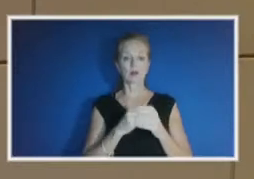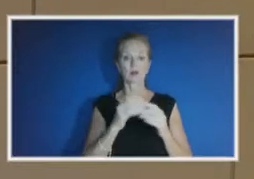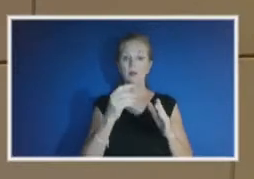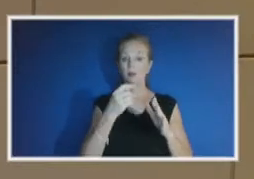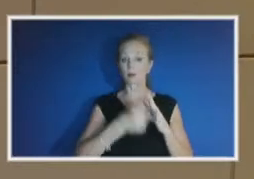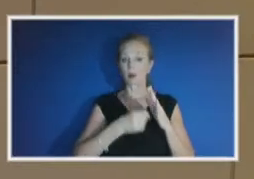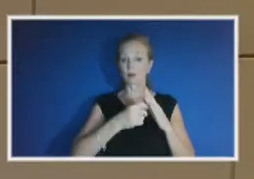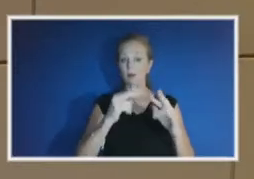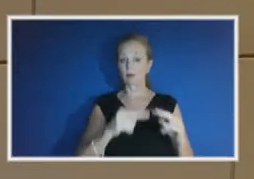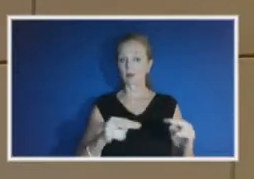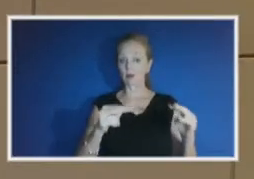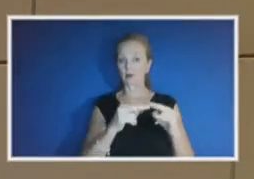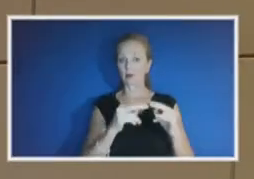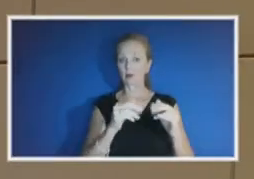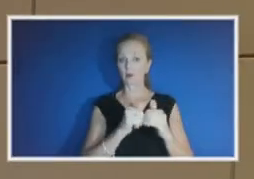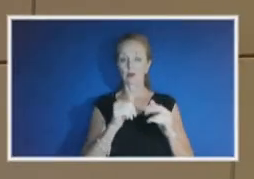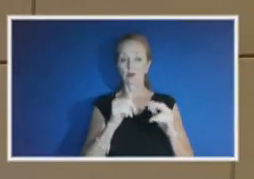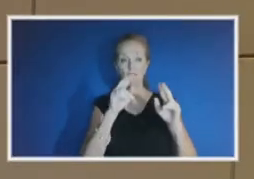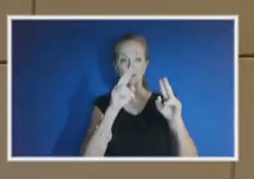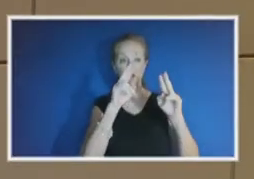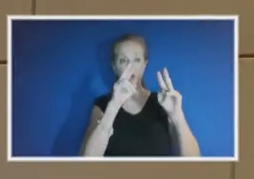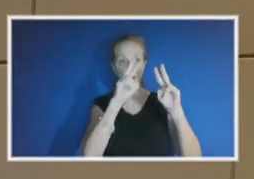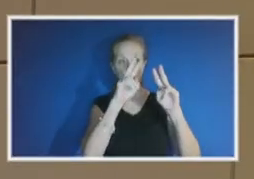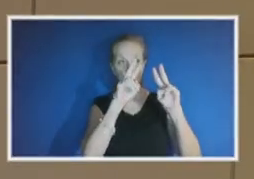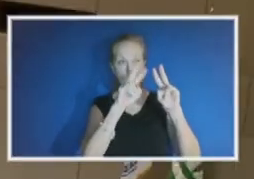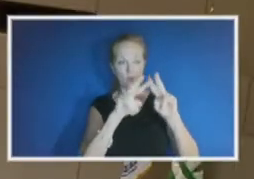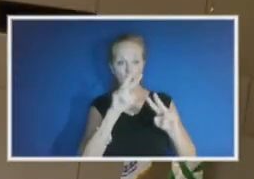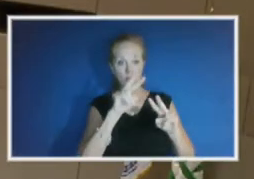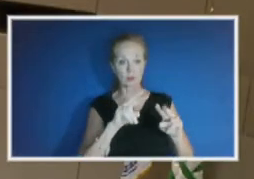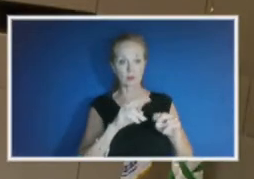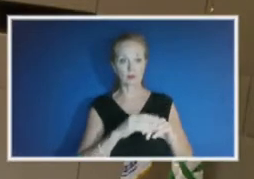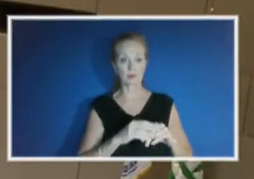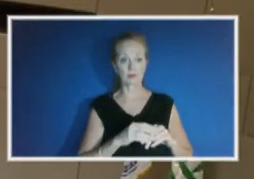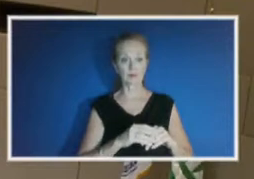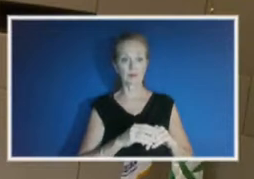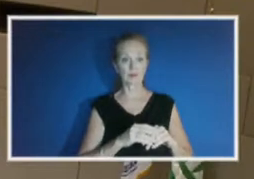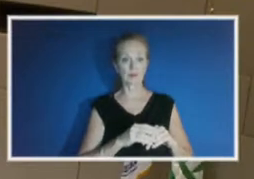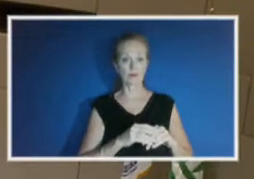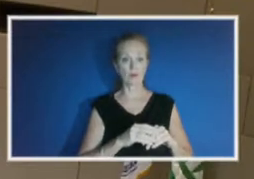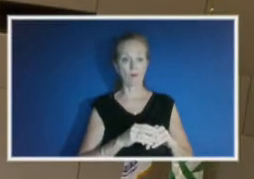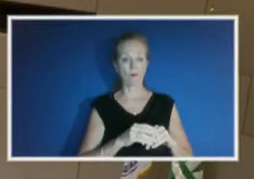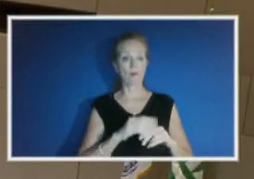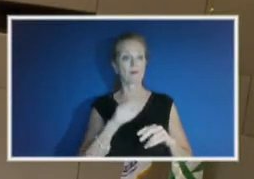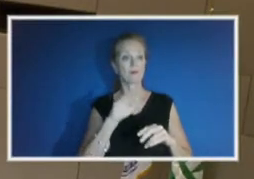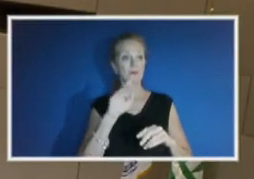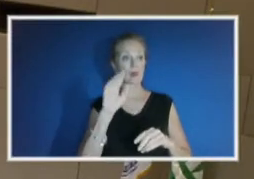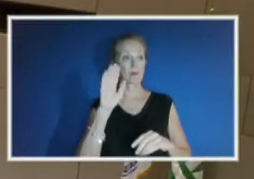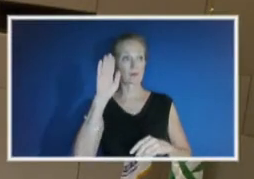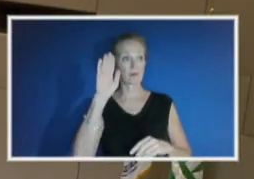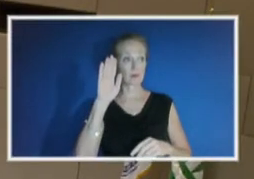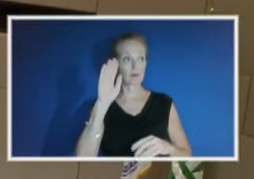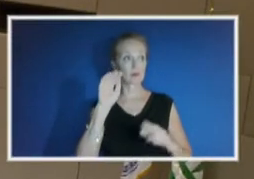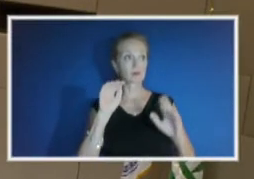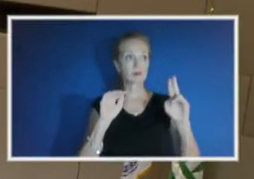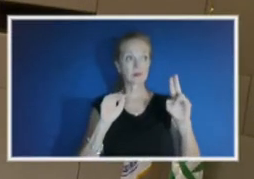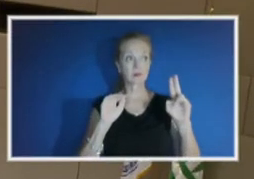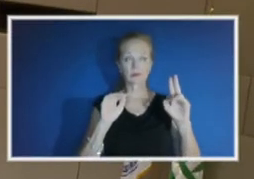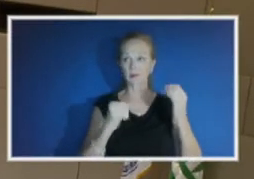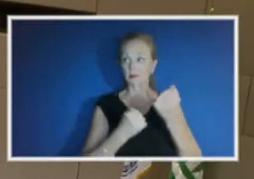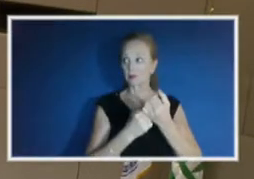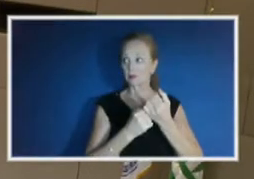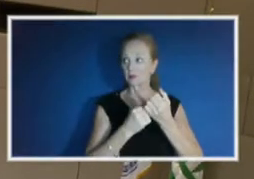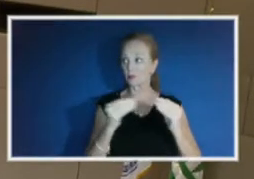value with an appraisal. So with that, move for approval. We have a motion and a second. Any further discussion? Ms.